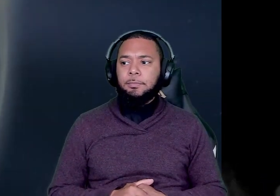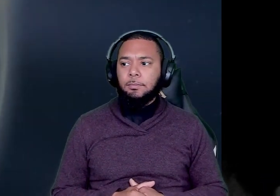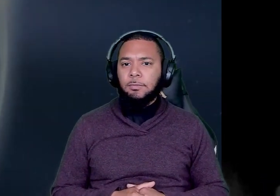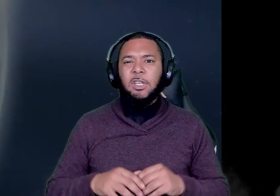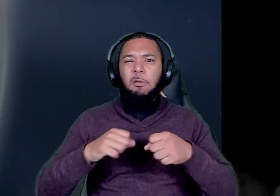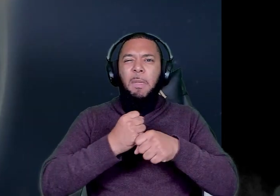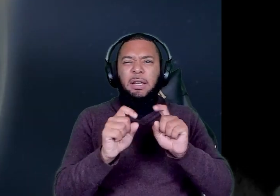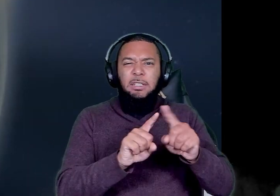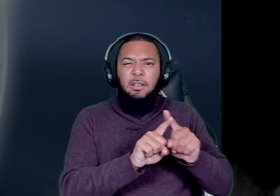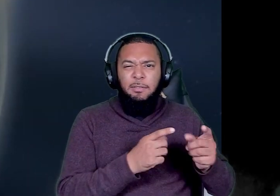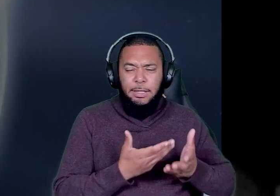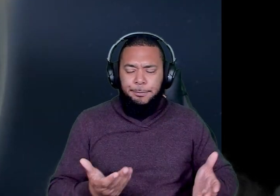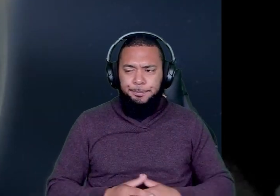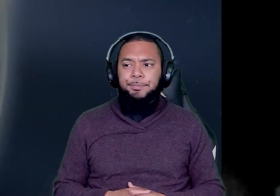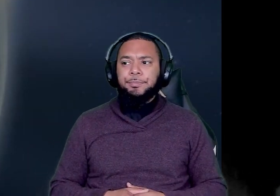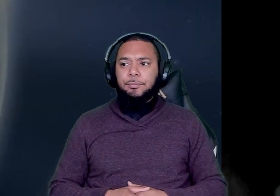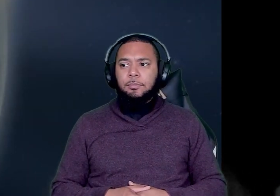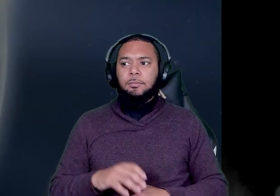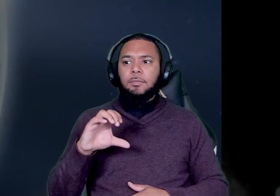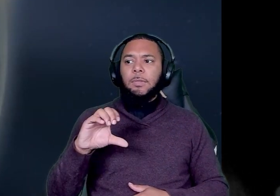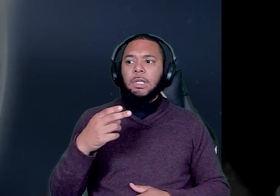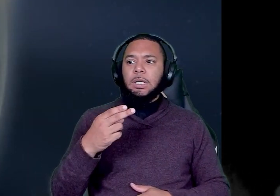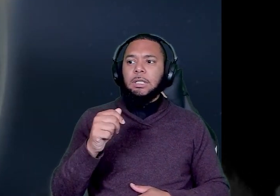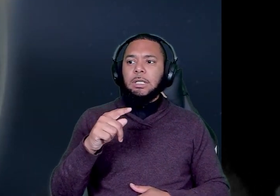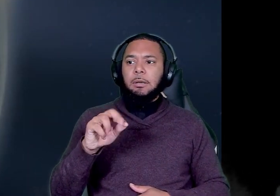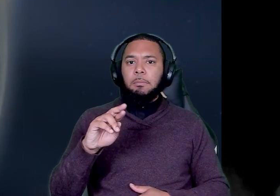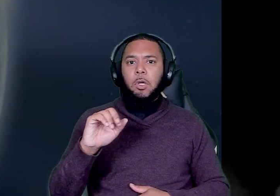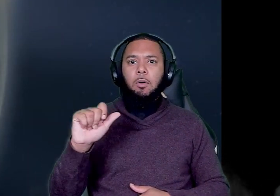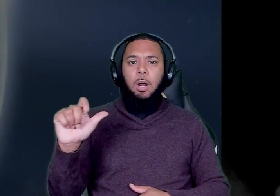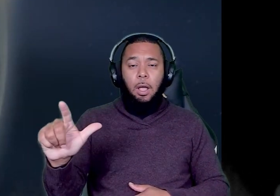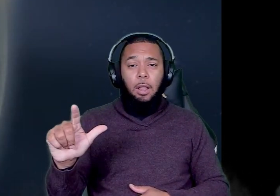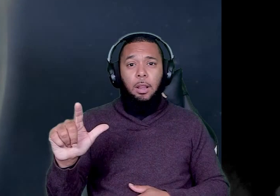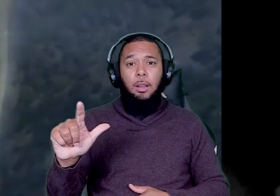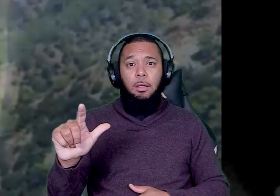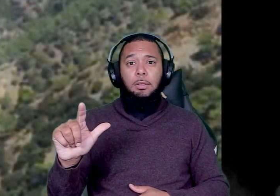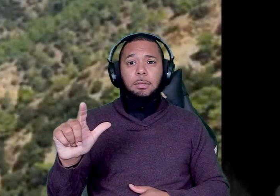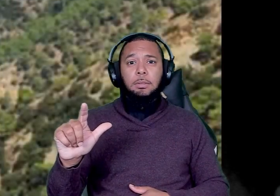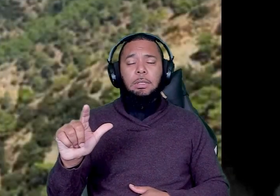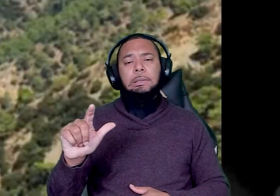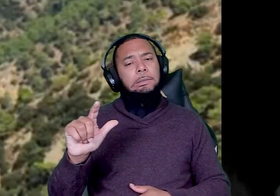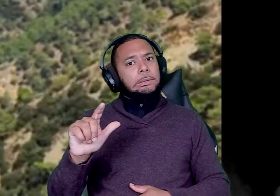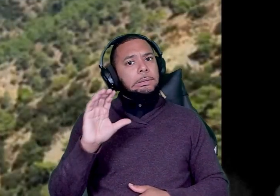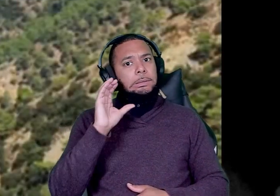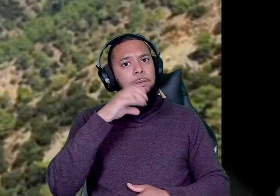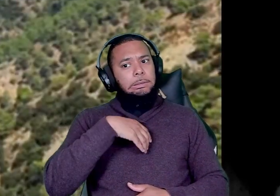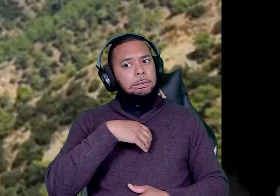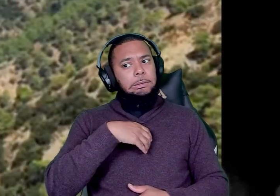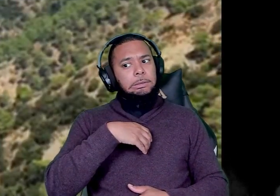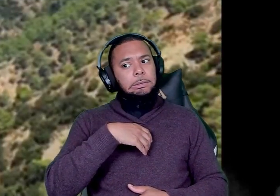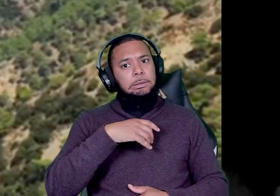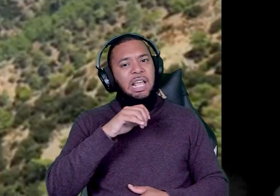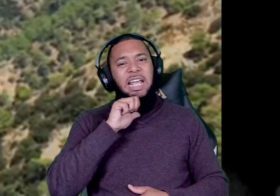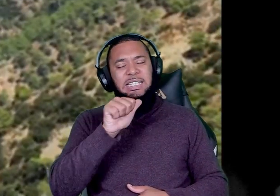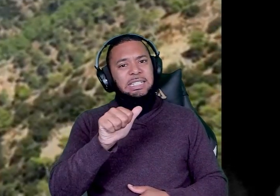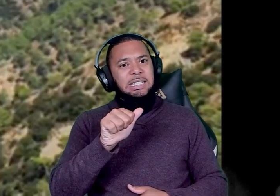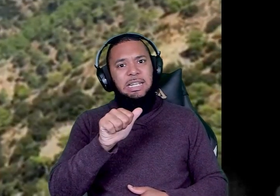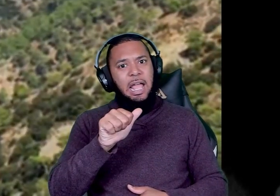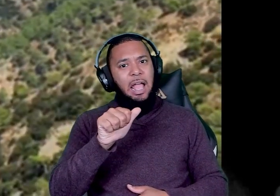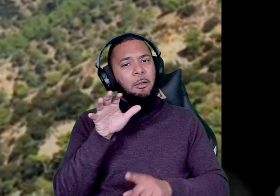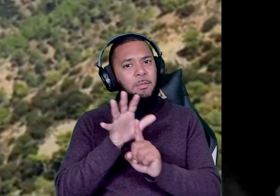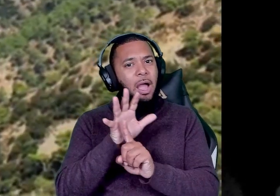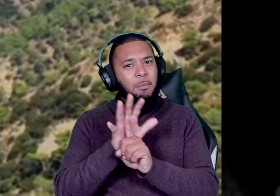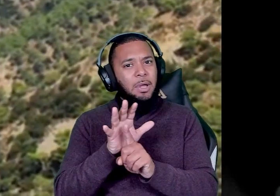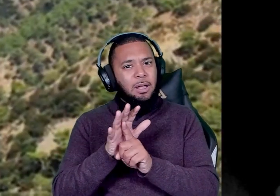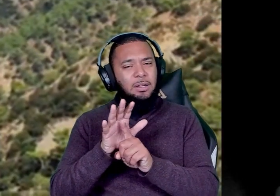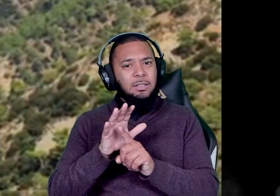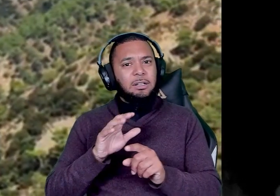The Mediterranean/chaparral biome is kind of an unusual biome. It's not widely found. However,